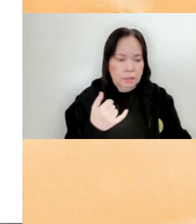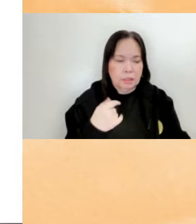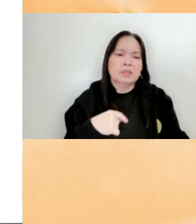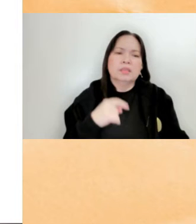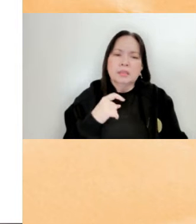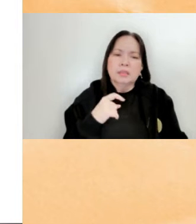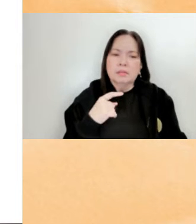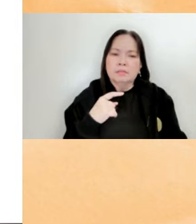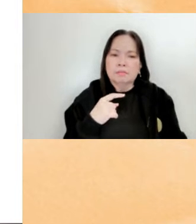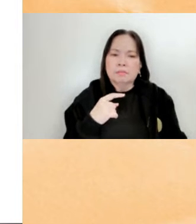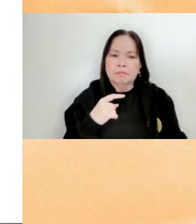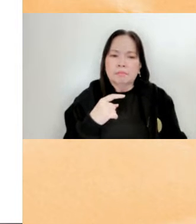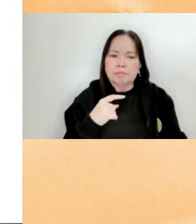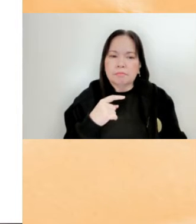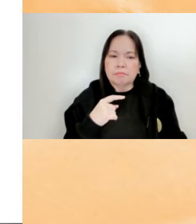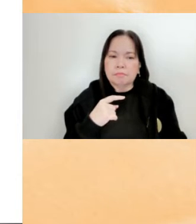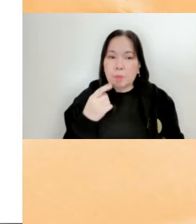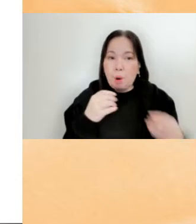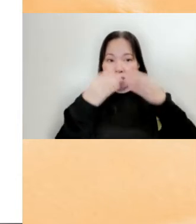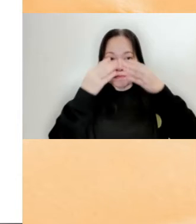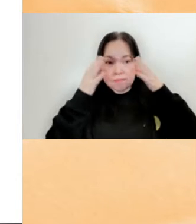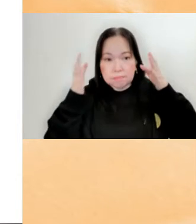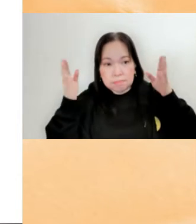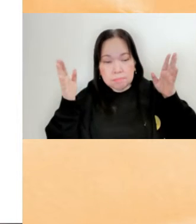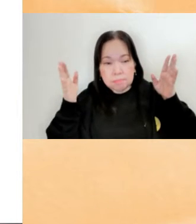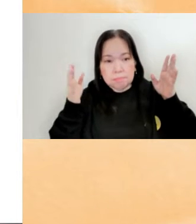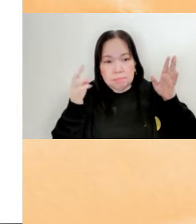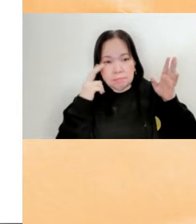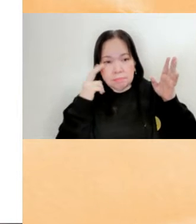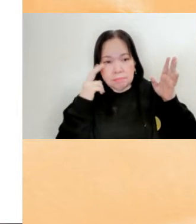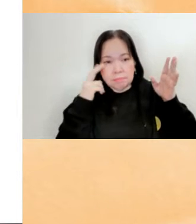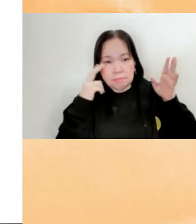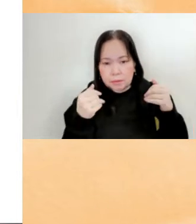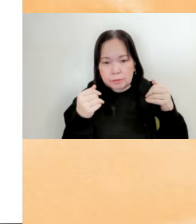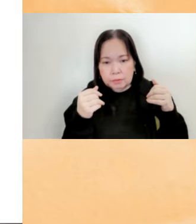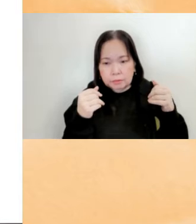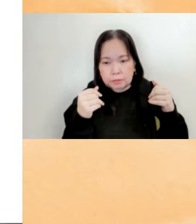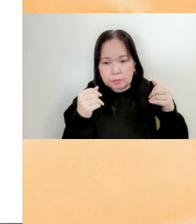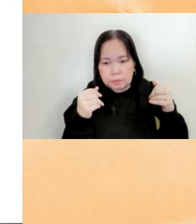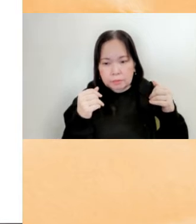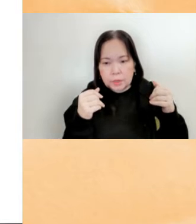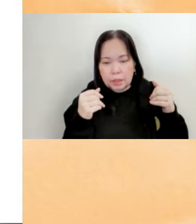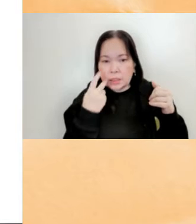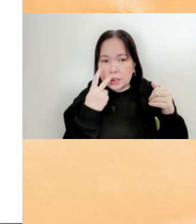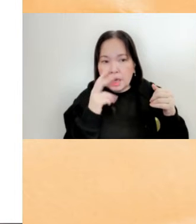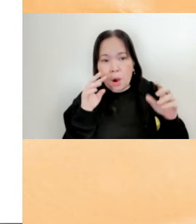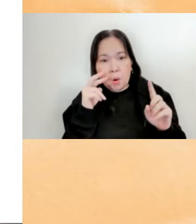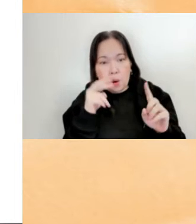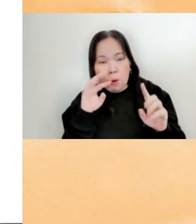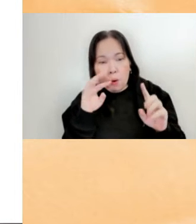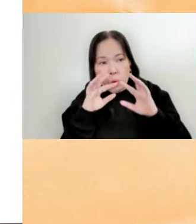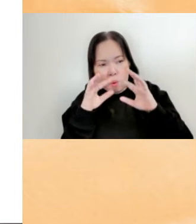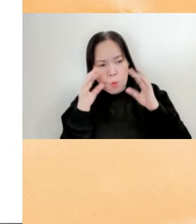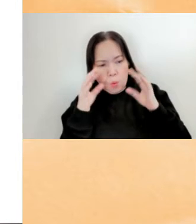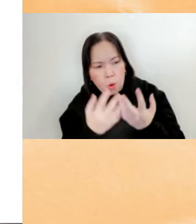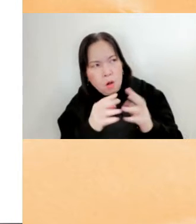want to widen our perspective. So, we look at it in terms of the world